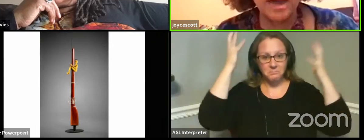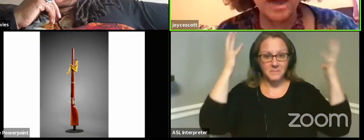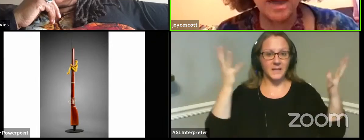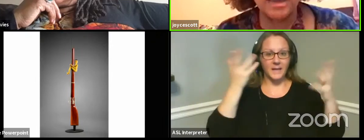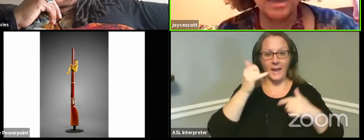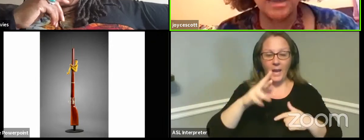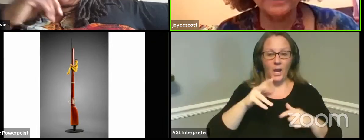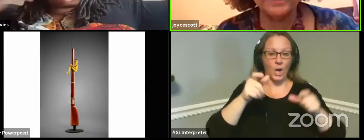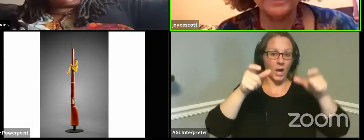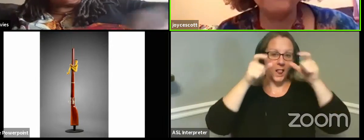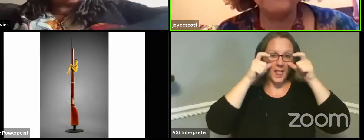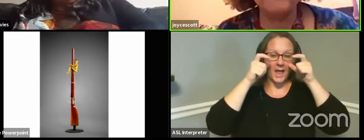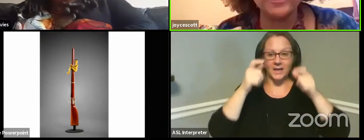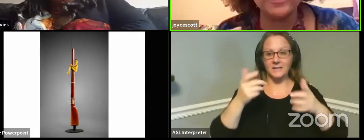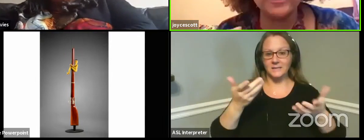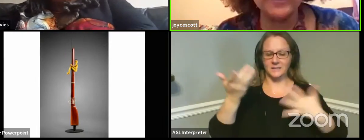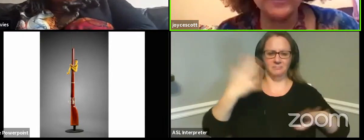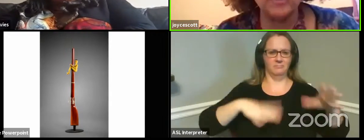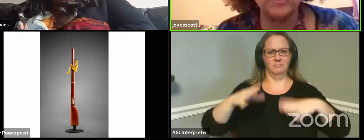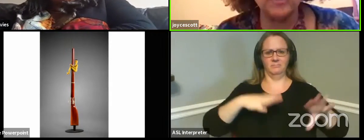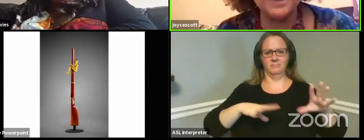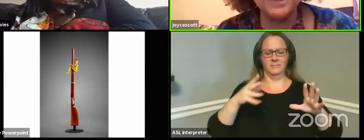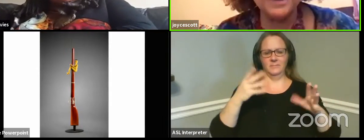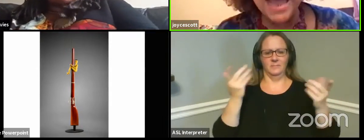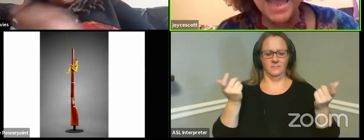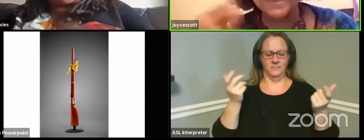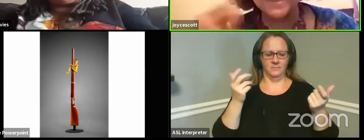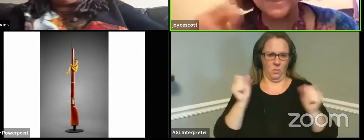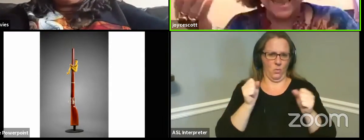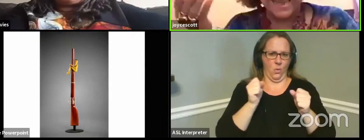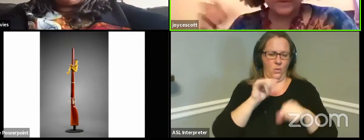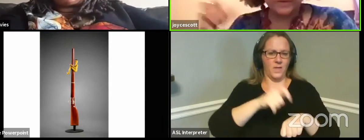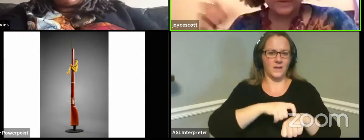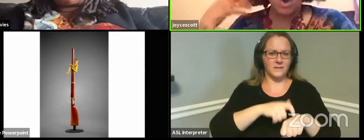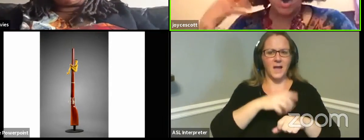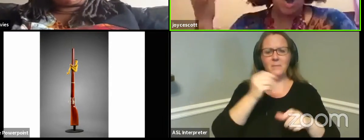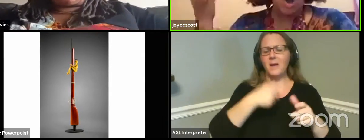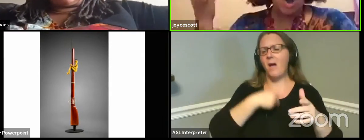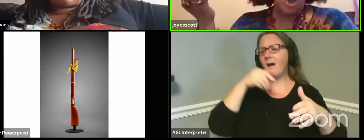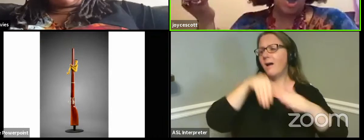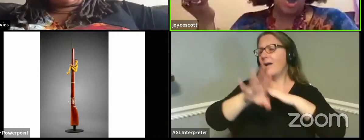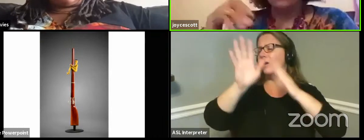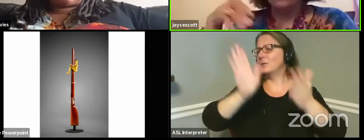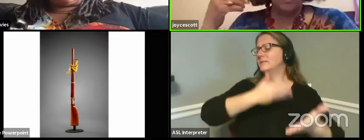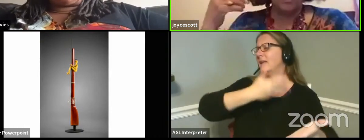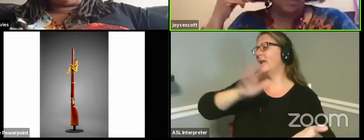in velvet because it was cold, and singing.